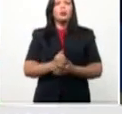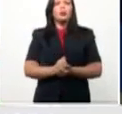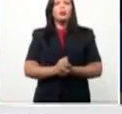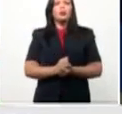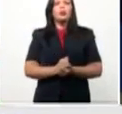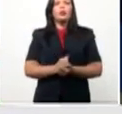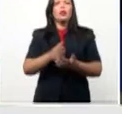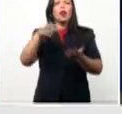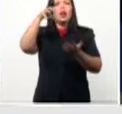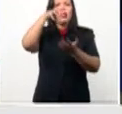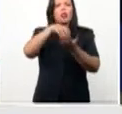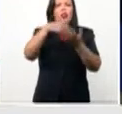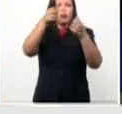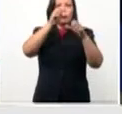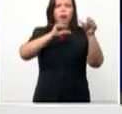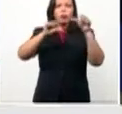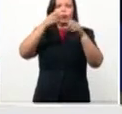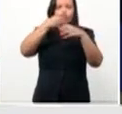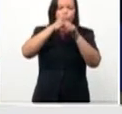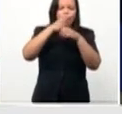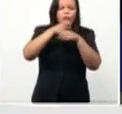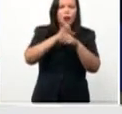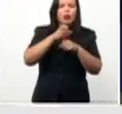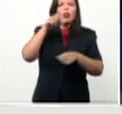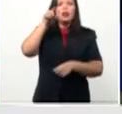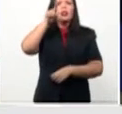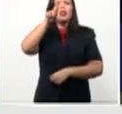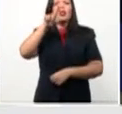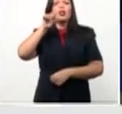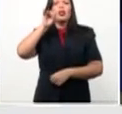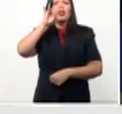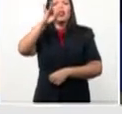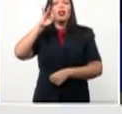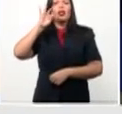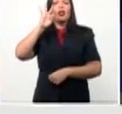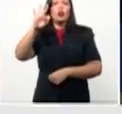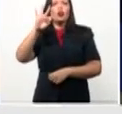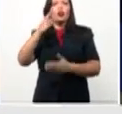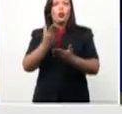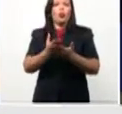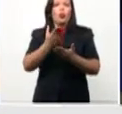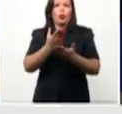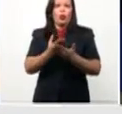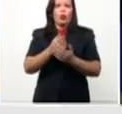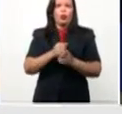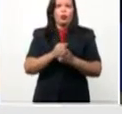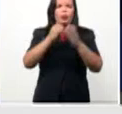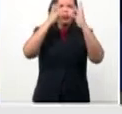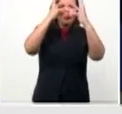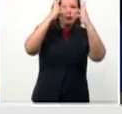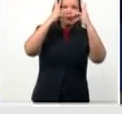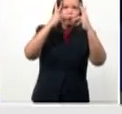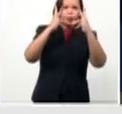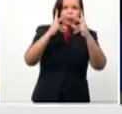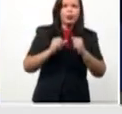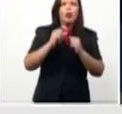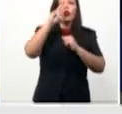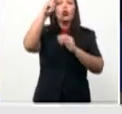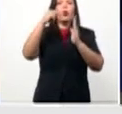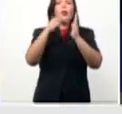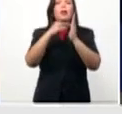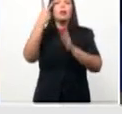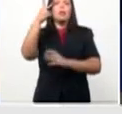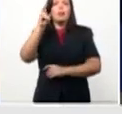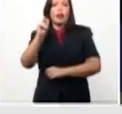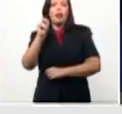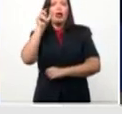188 samples. As a result of the study of these 2,020 samples, 18